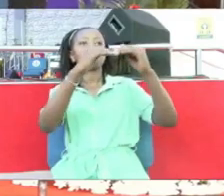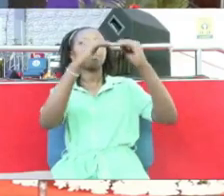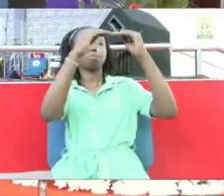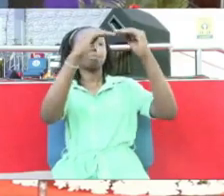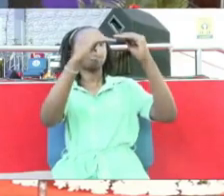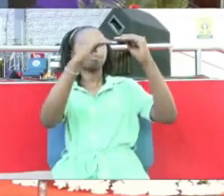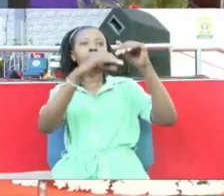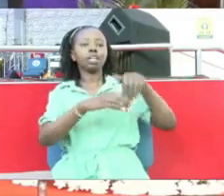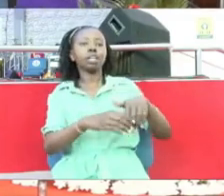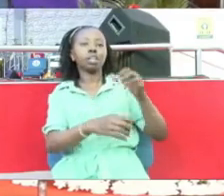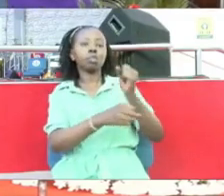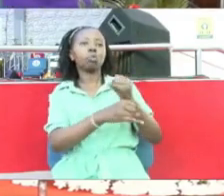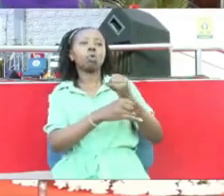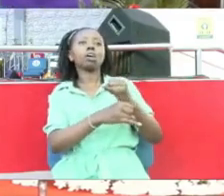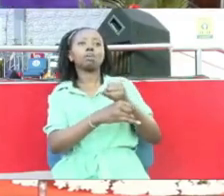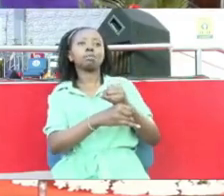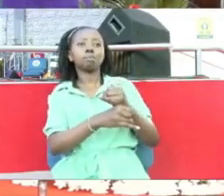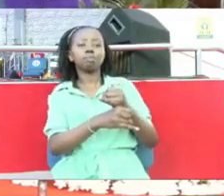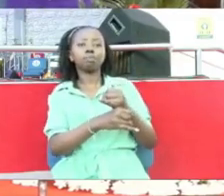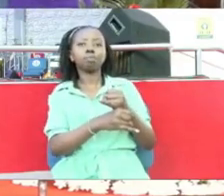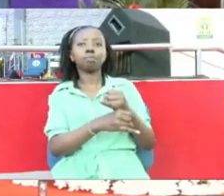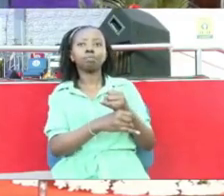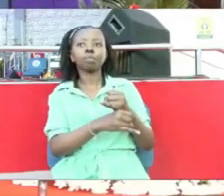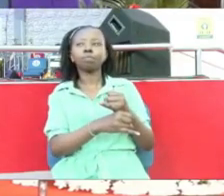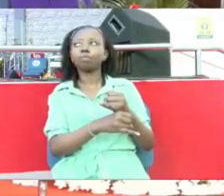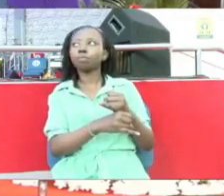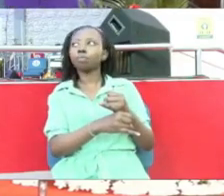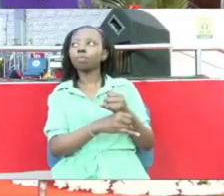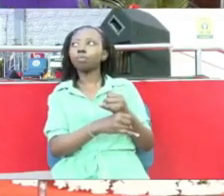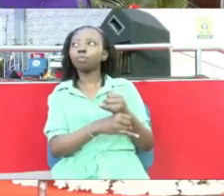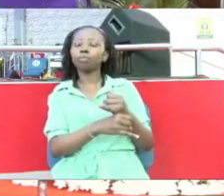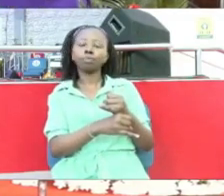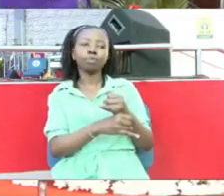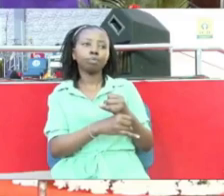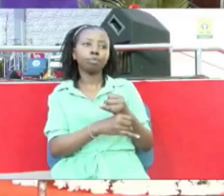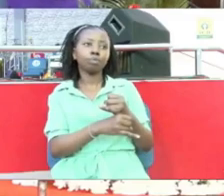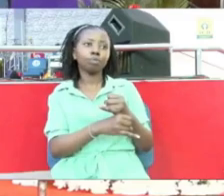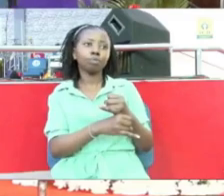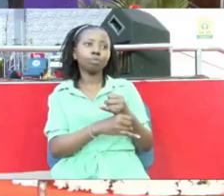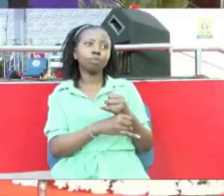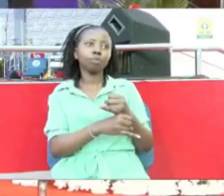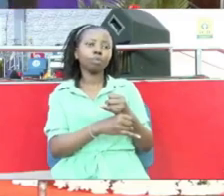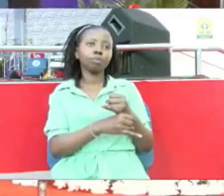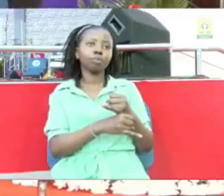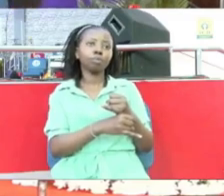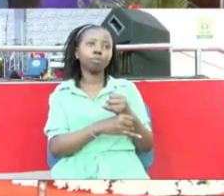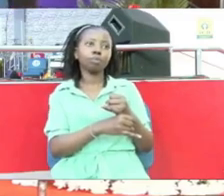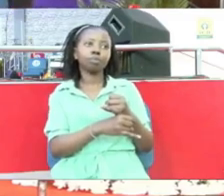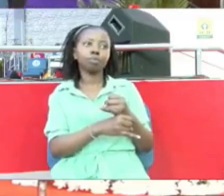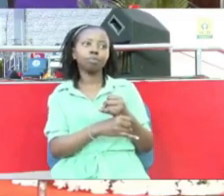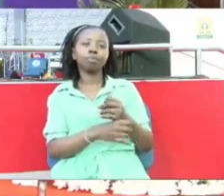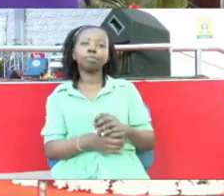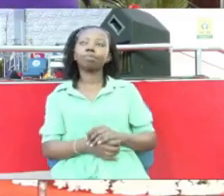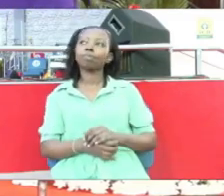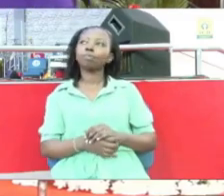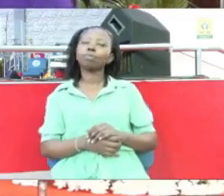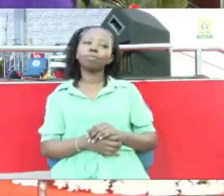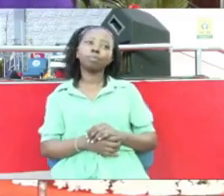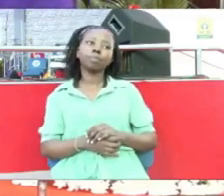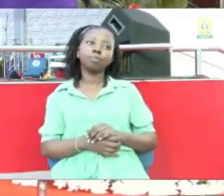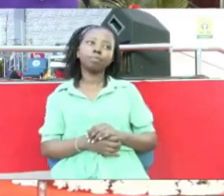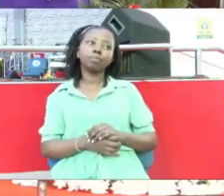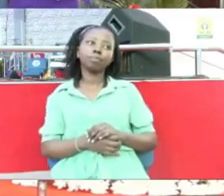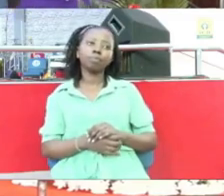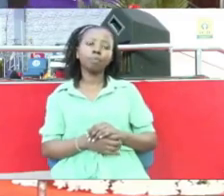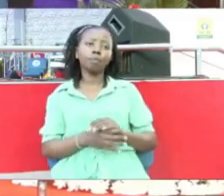ataweza kukufunulia mbinu ambazo unaweza tendeza kazi na utaweza kupa kupandishwa cheo kama